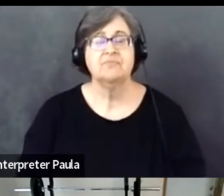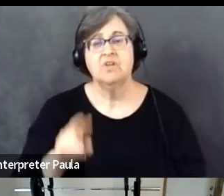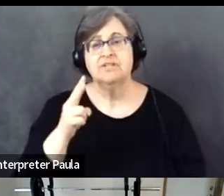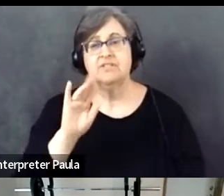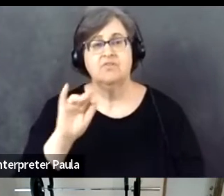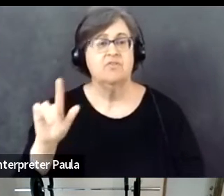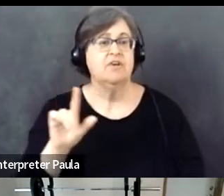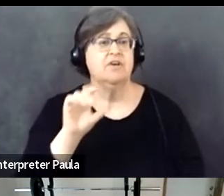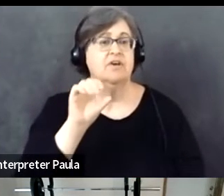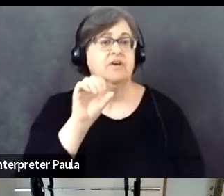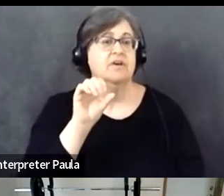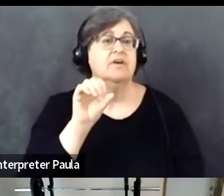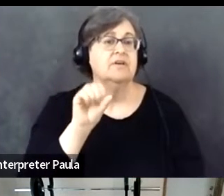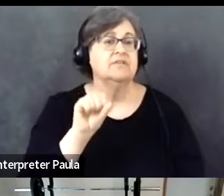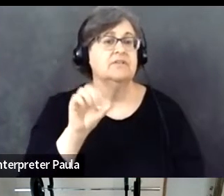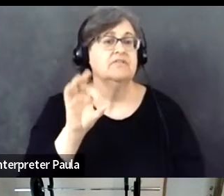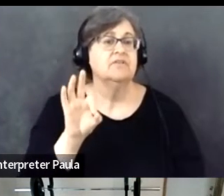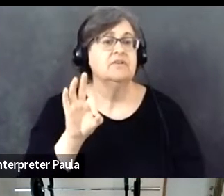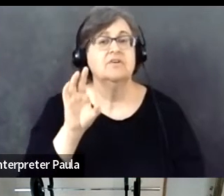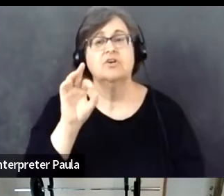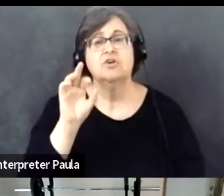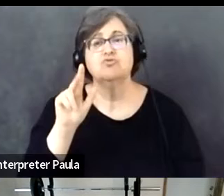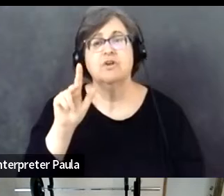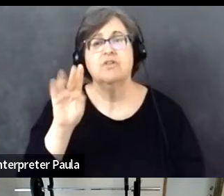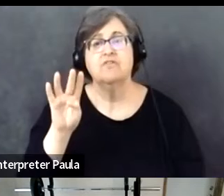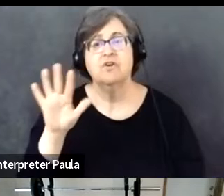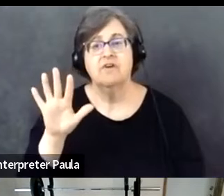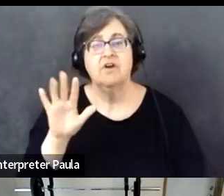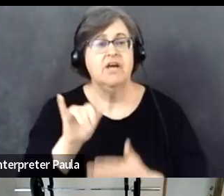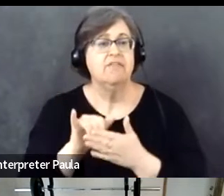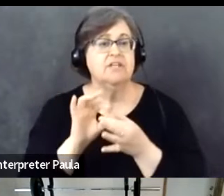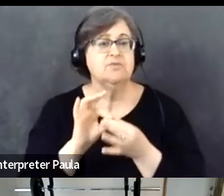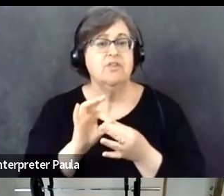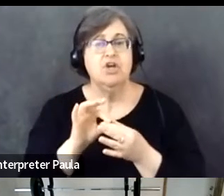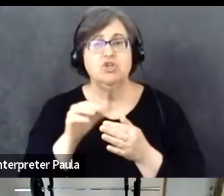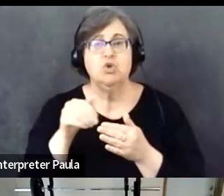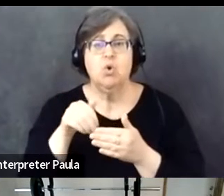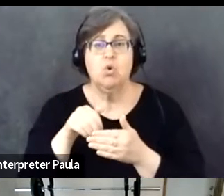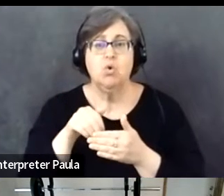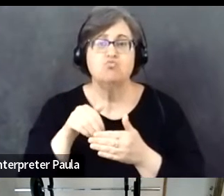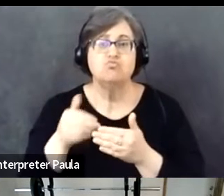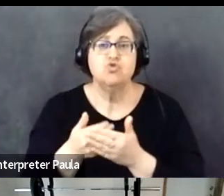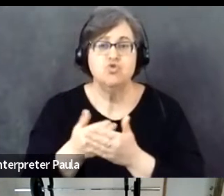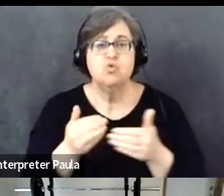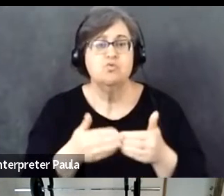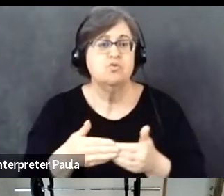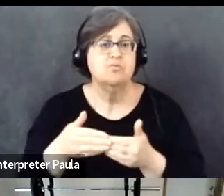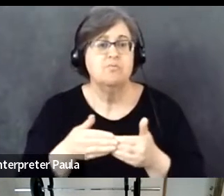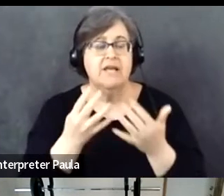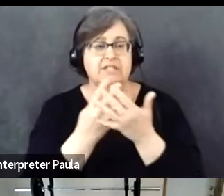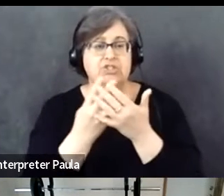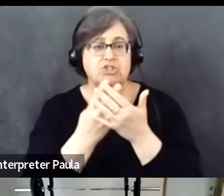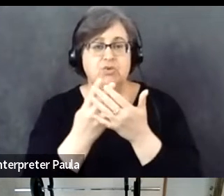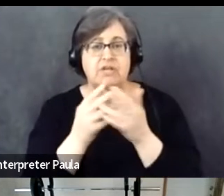File 2345, is in regards to newborn screening panel updates. And that was really led by another great group of